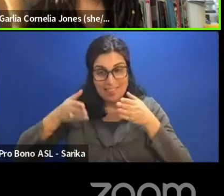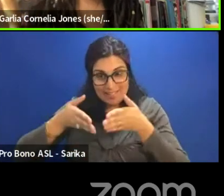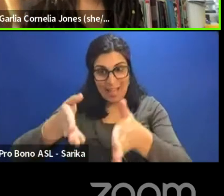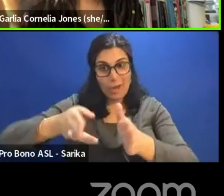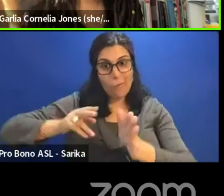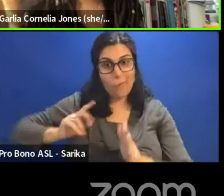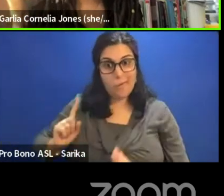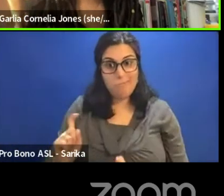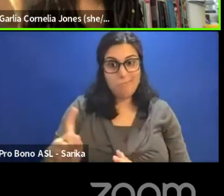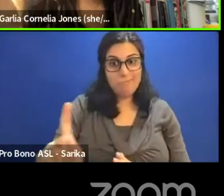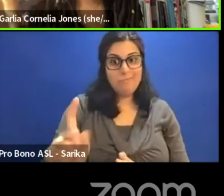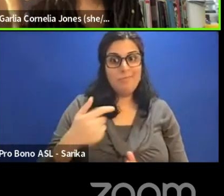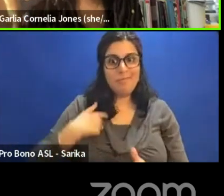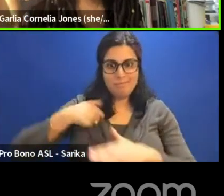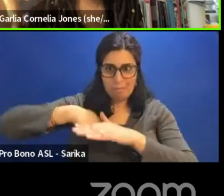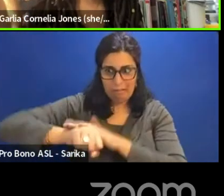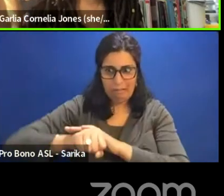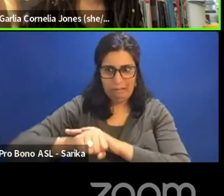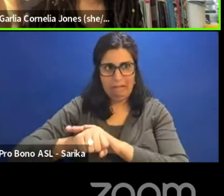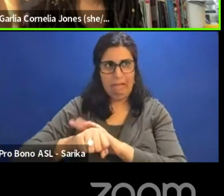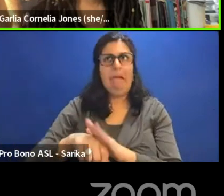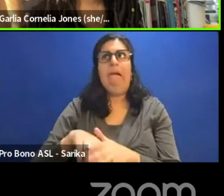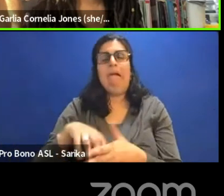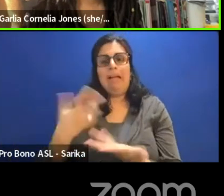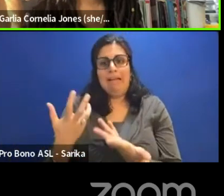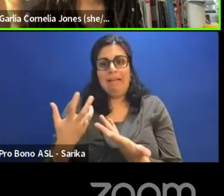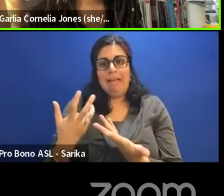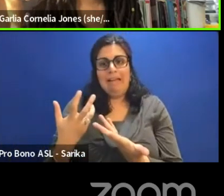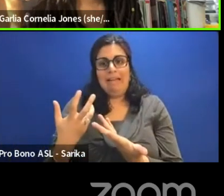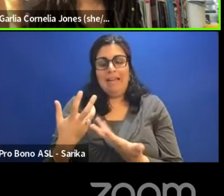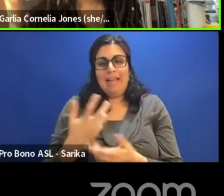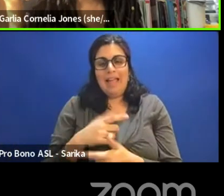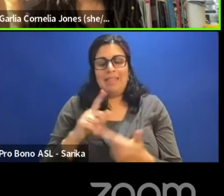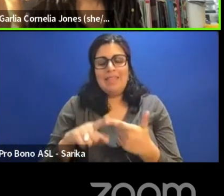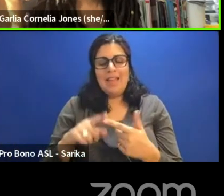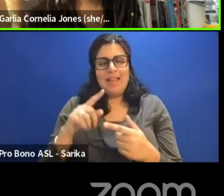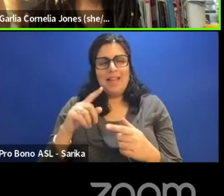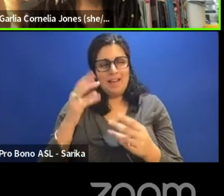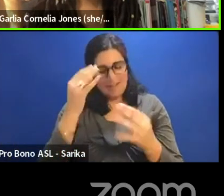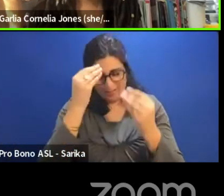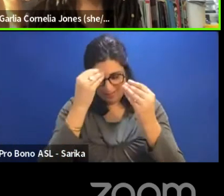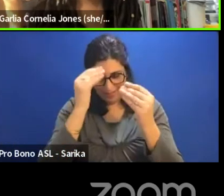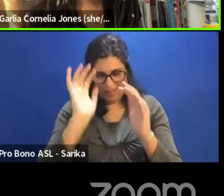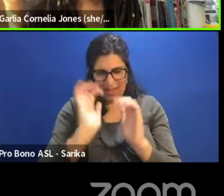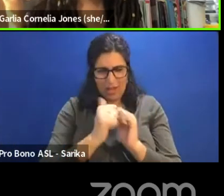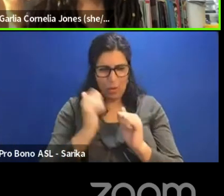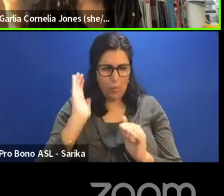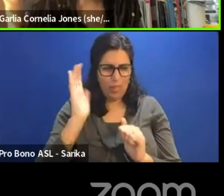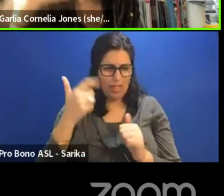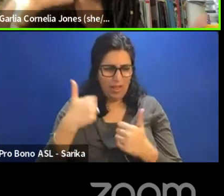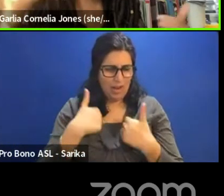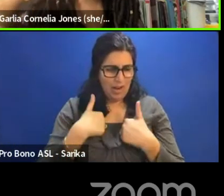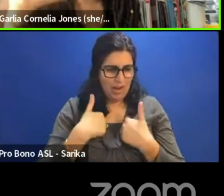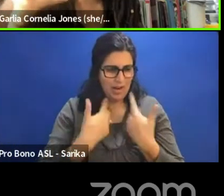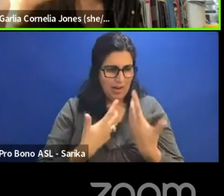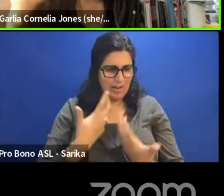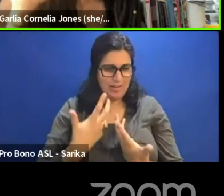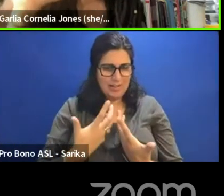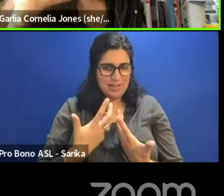giving birth and just having a child, and then thinking, how am I gonna, you